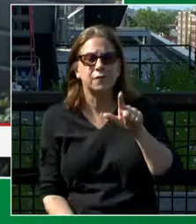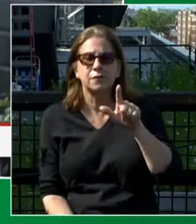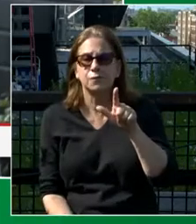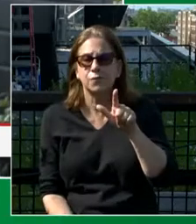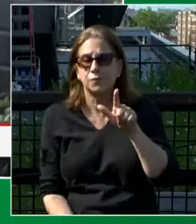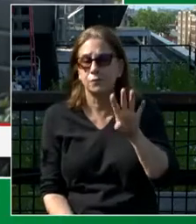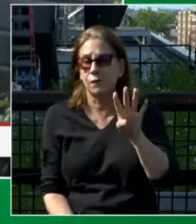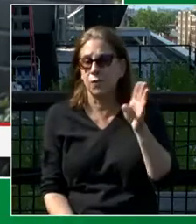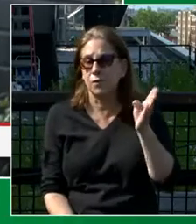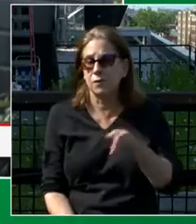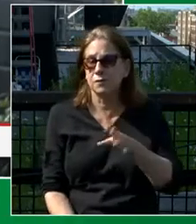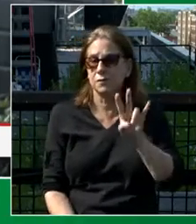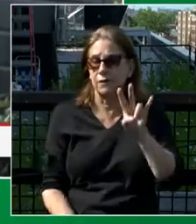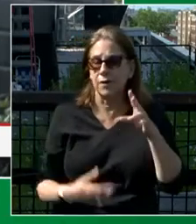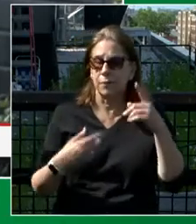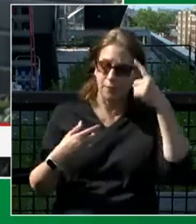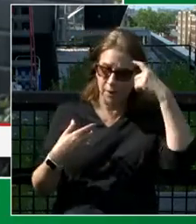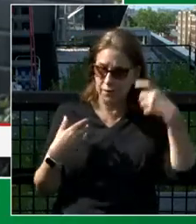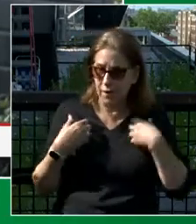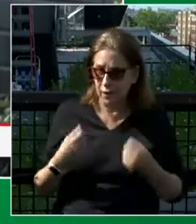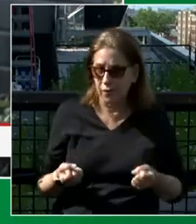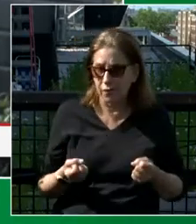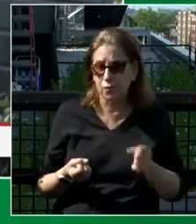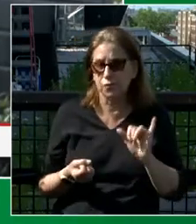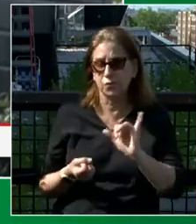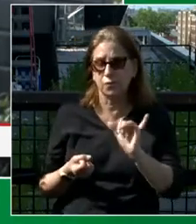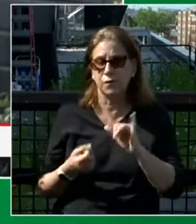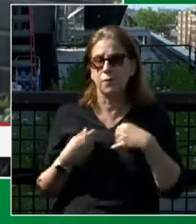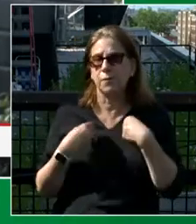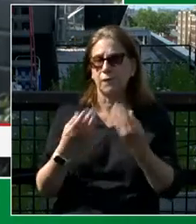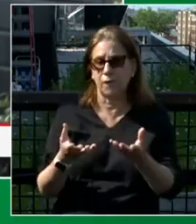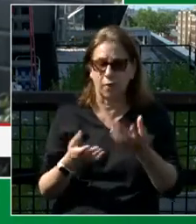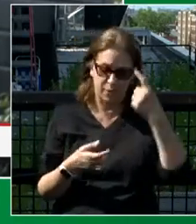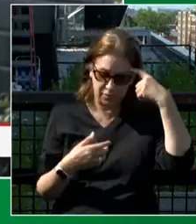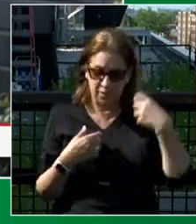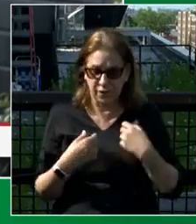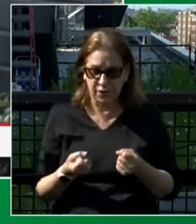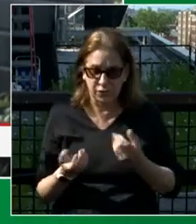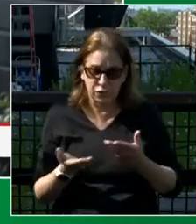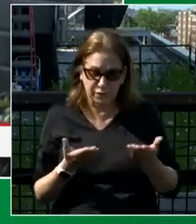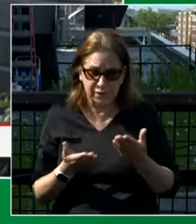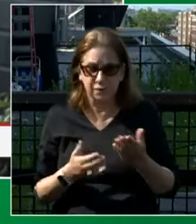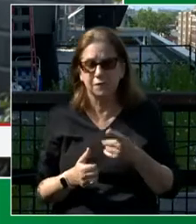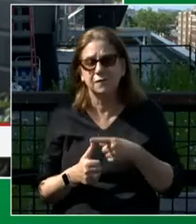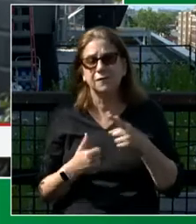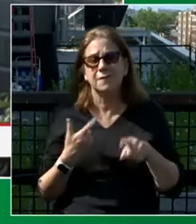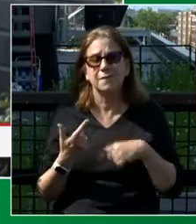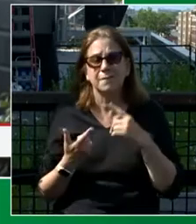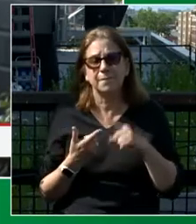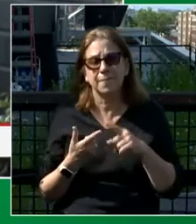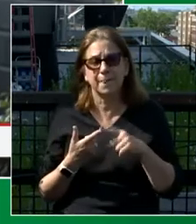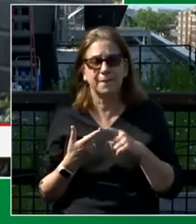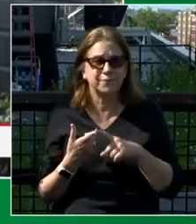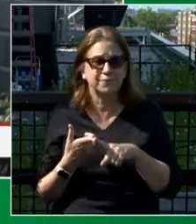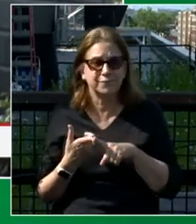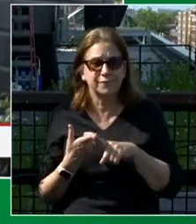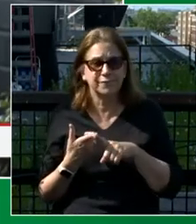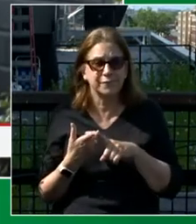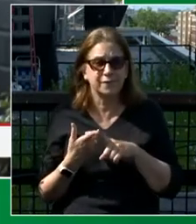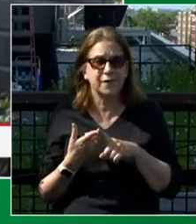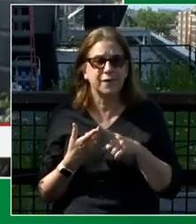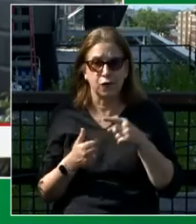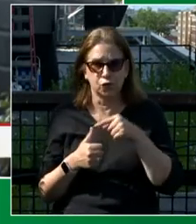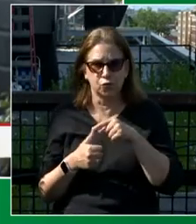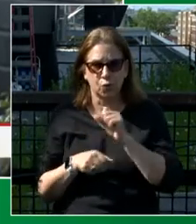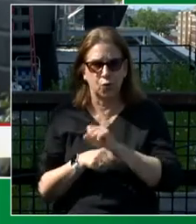general public. We have a mental health app for our own team members and a lot of supports to keep people healthy. But we really want people to be